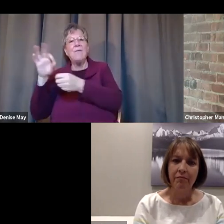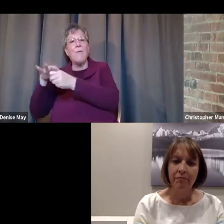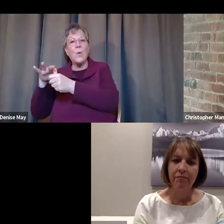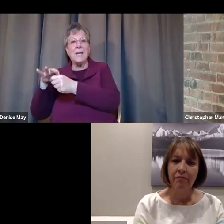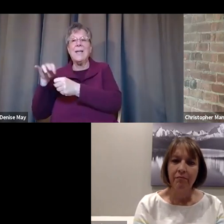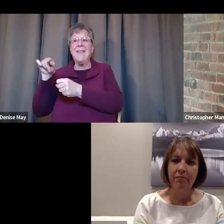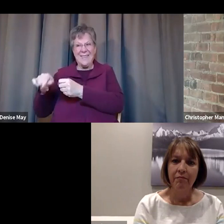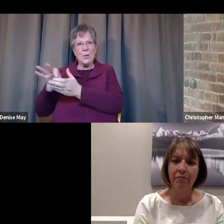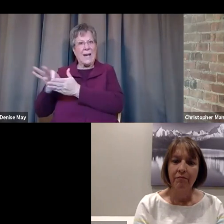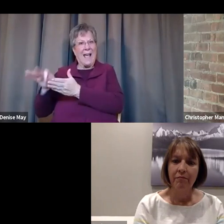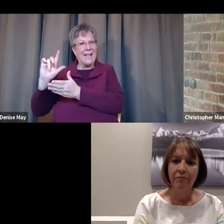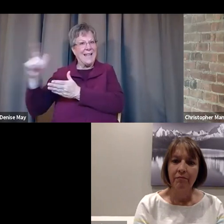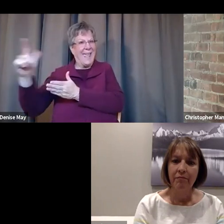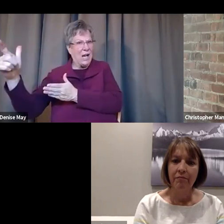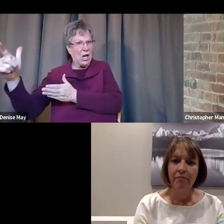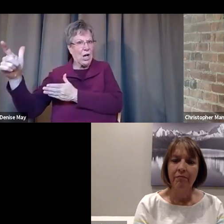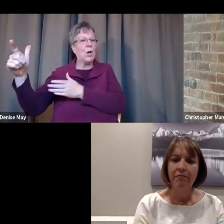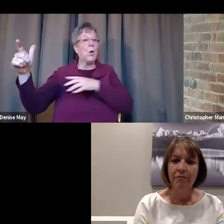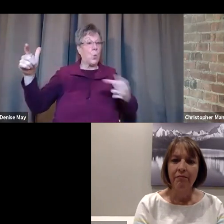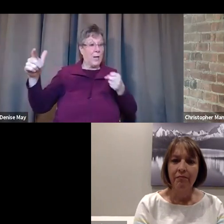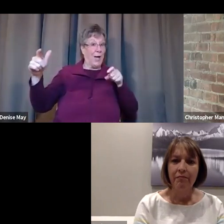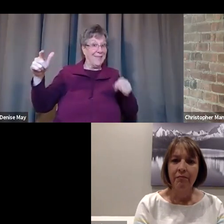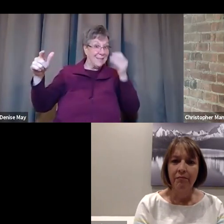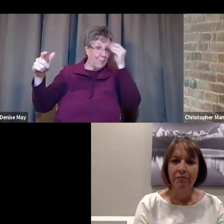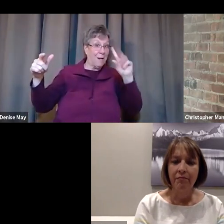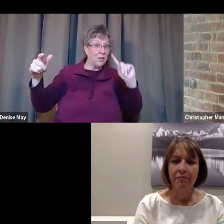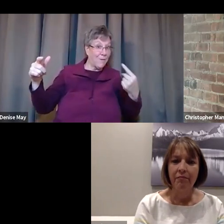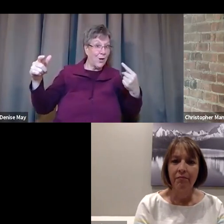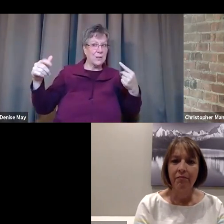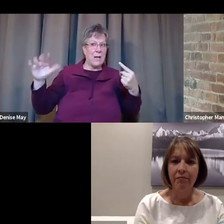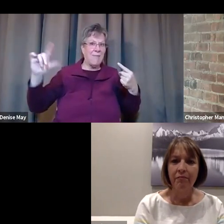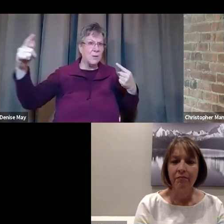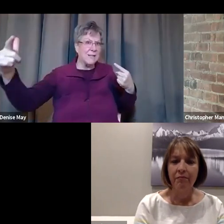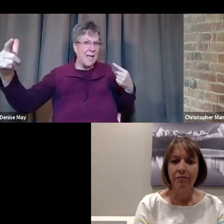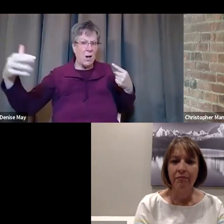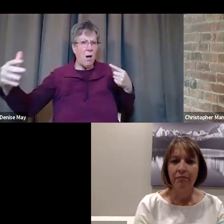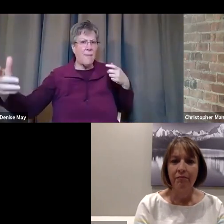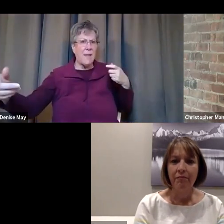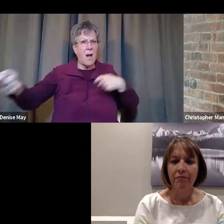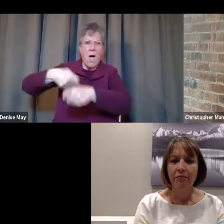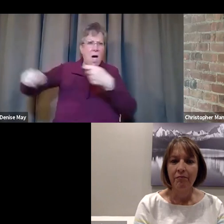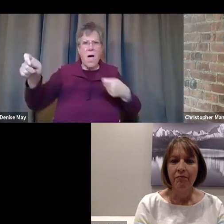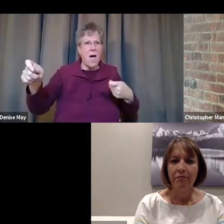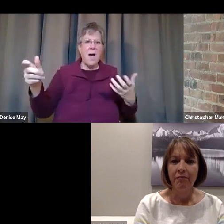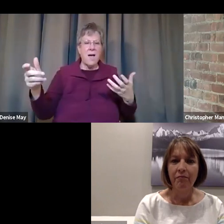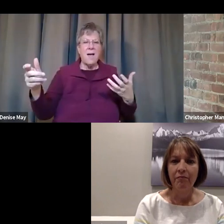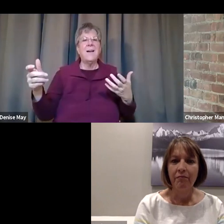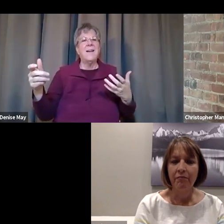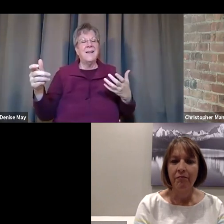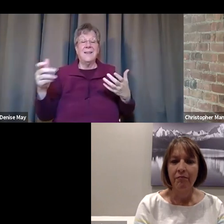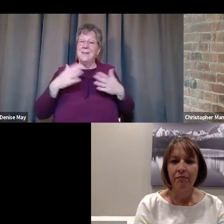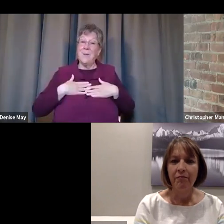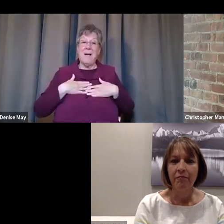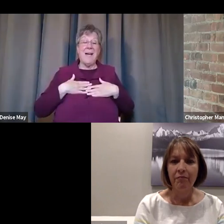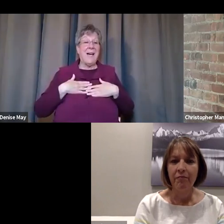calculated later. And so you just saw this play out. And my fear, frankly, it's not terribly original or insightful,